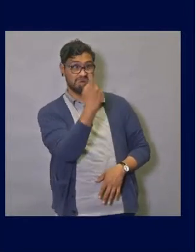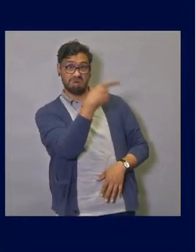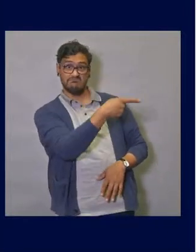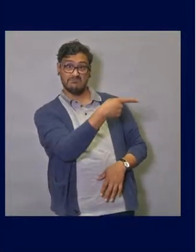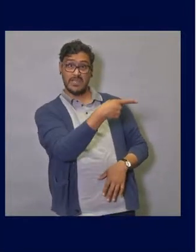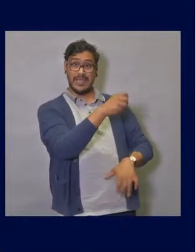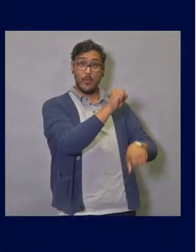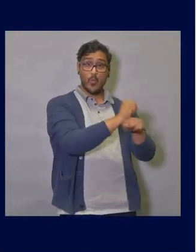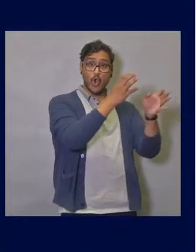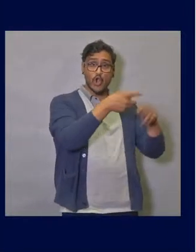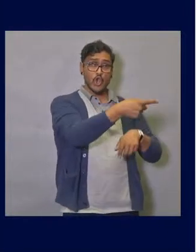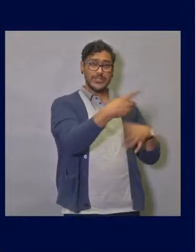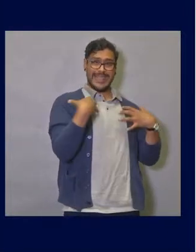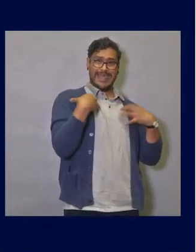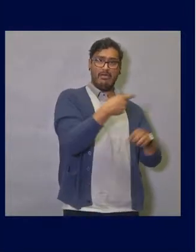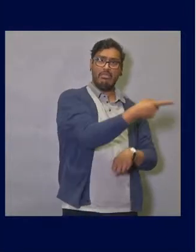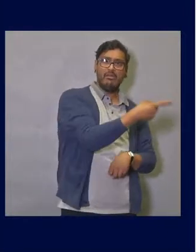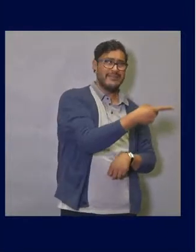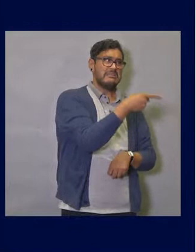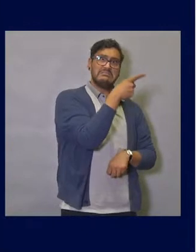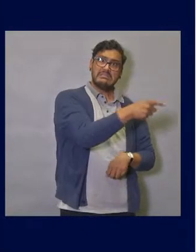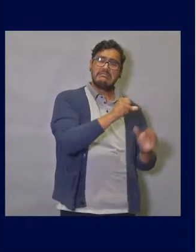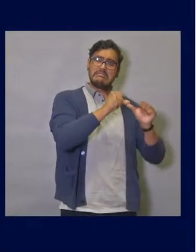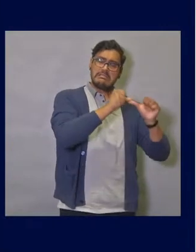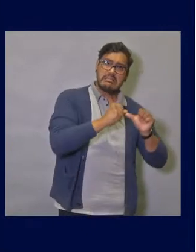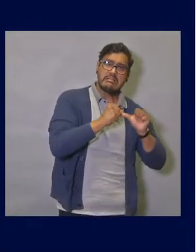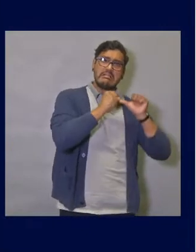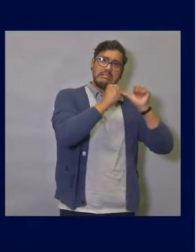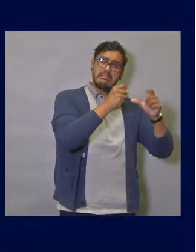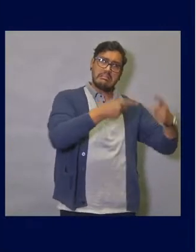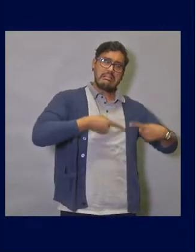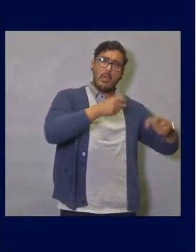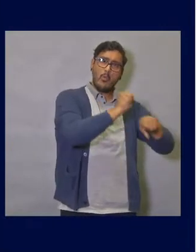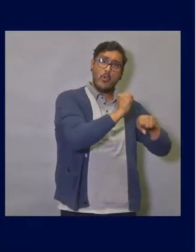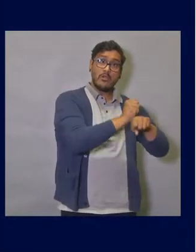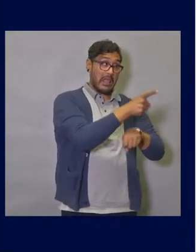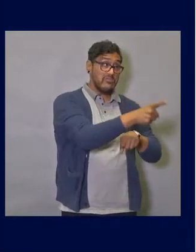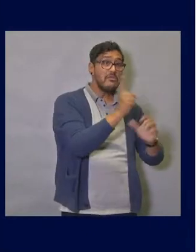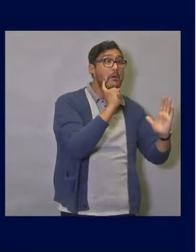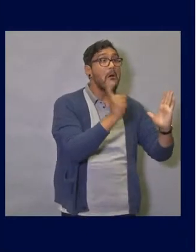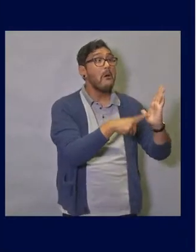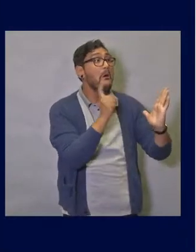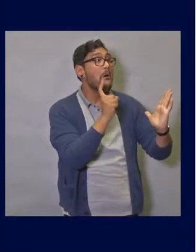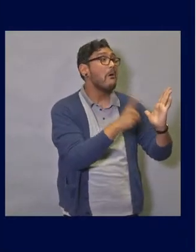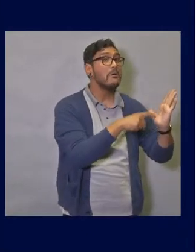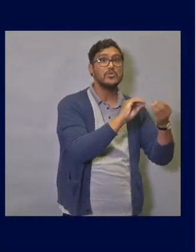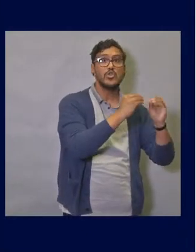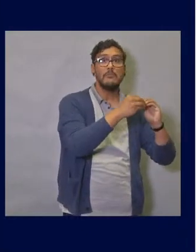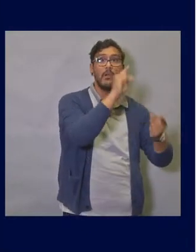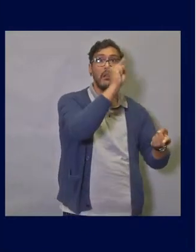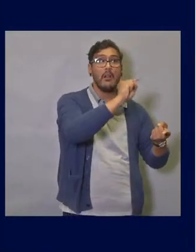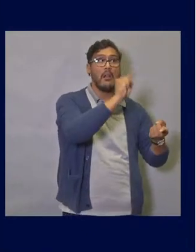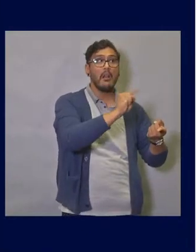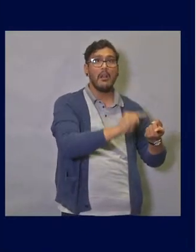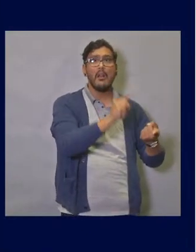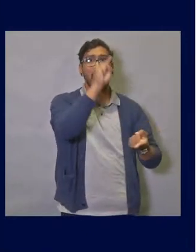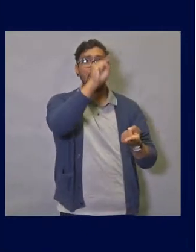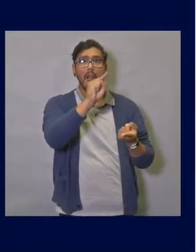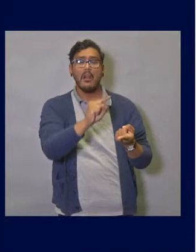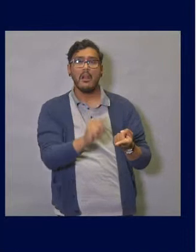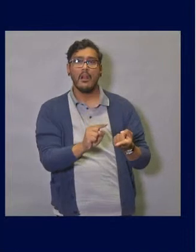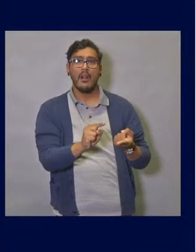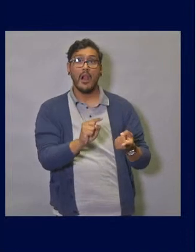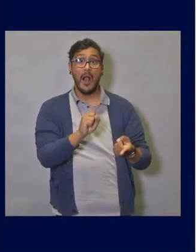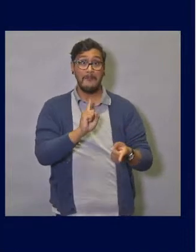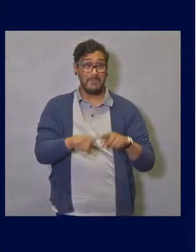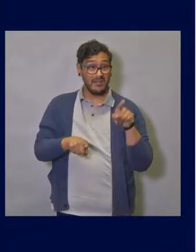day one of this pandemic are seeing the decreases, but also because this graph is one of the first visible signs of the power